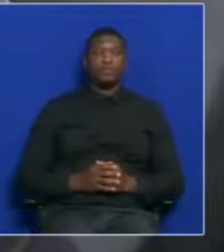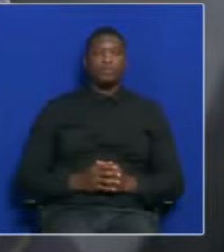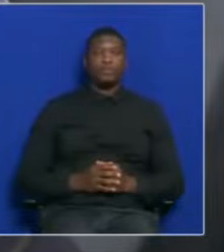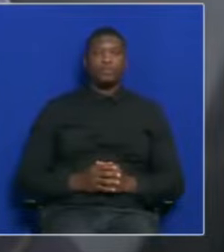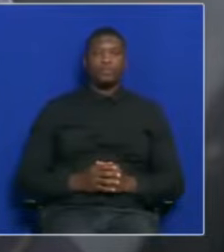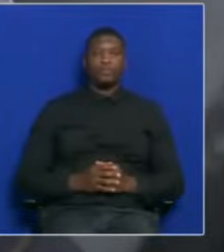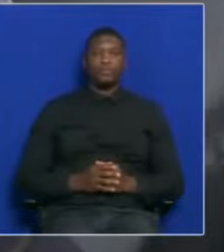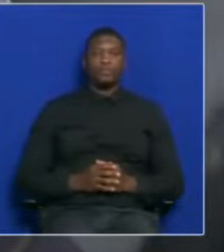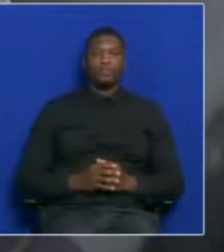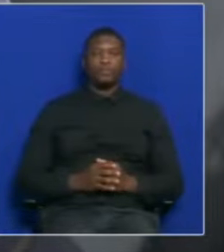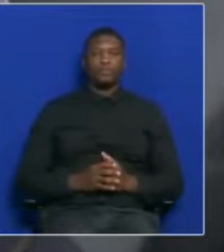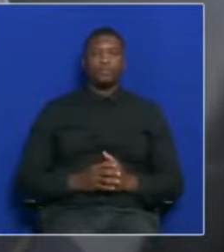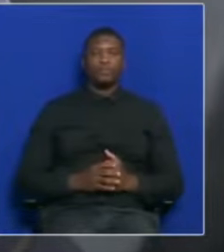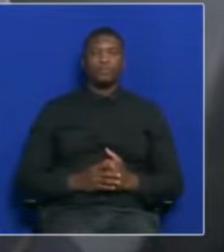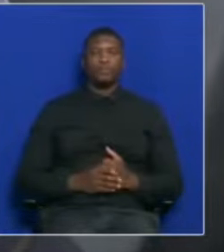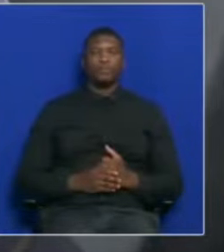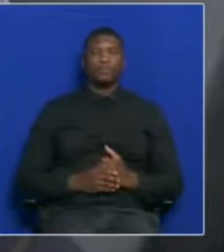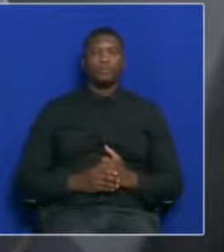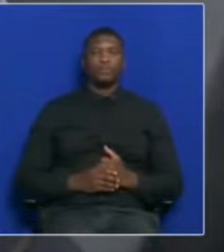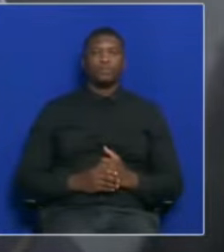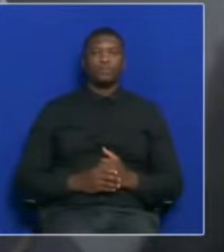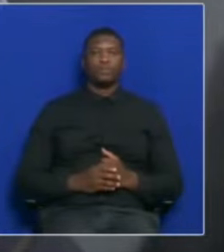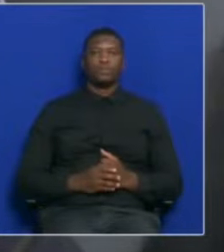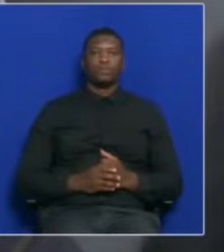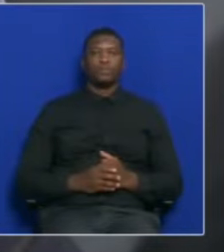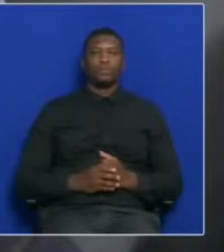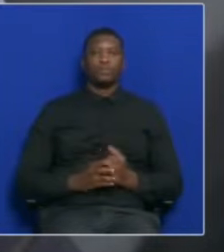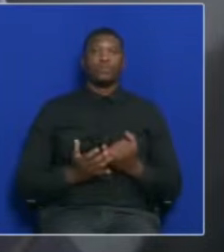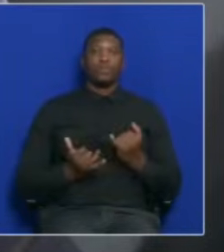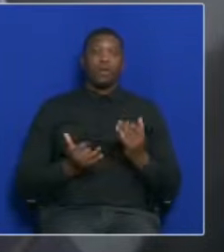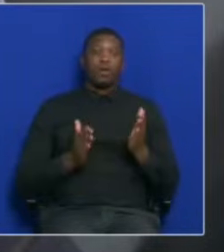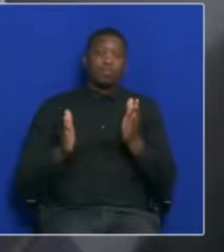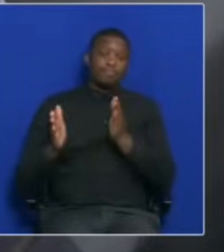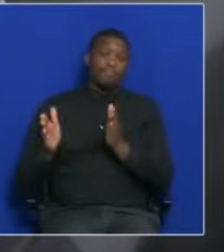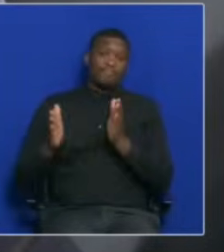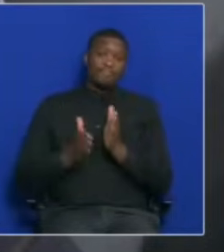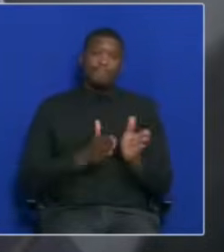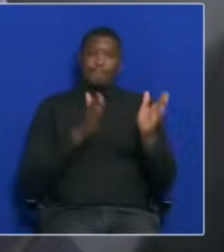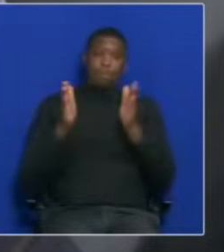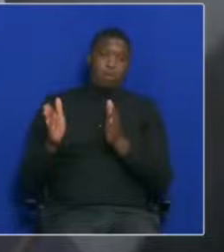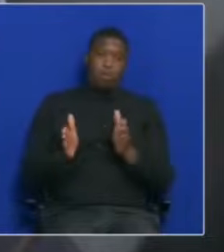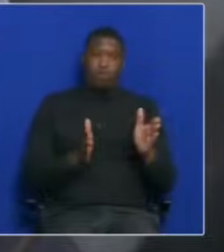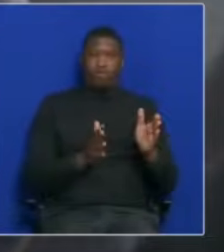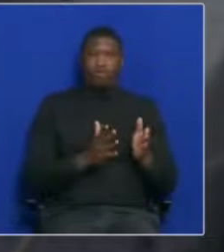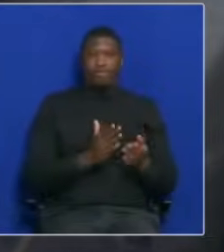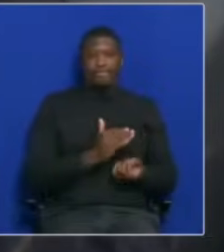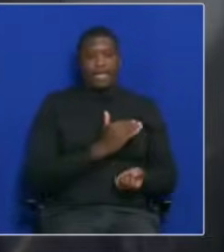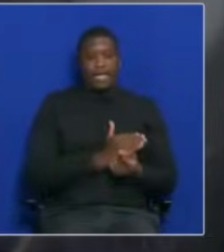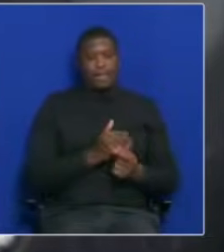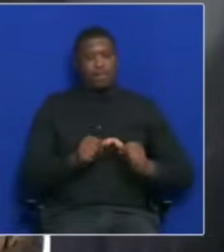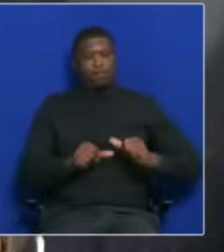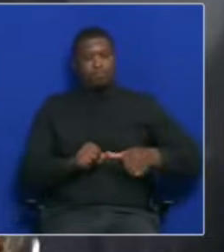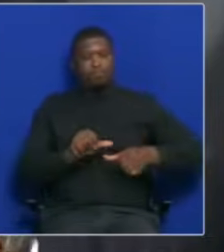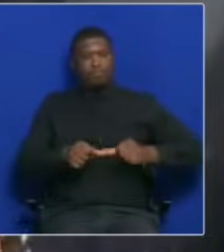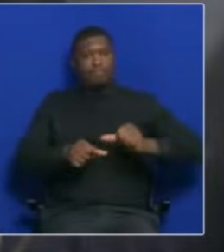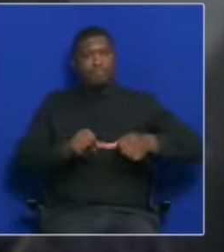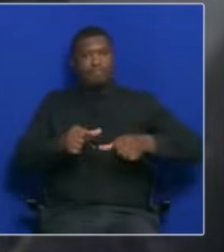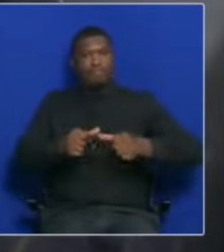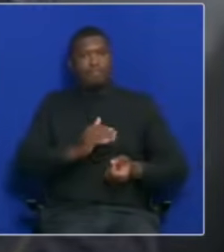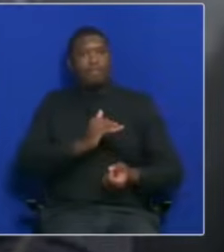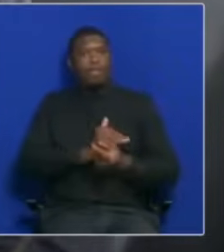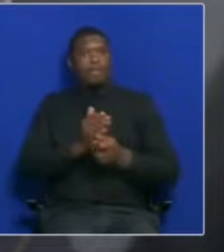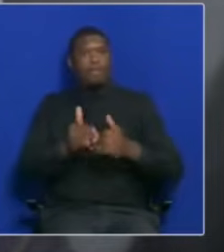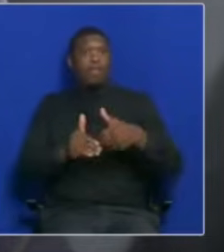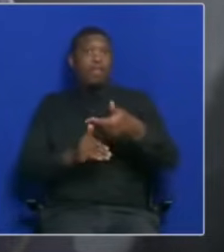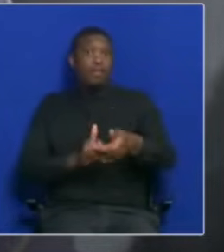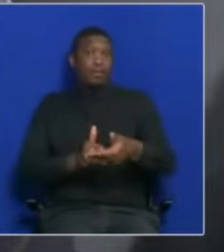And if we can then move on chronologically about what happened next. You